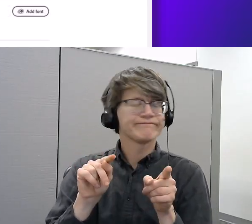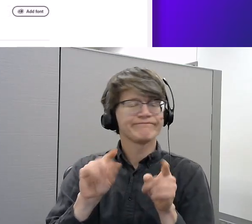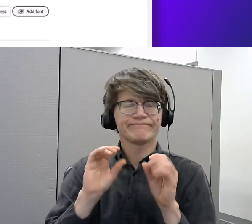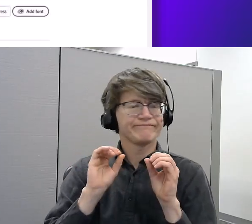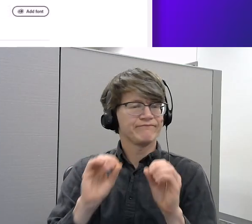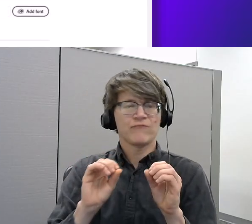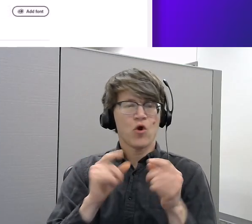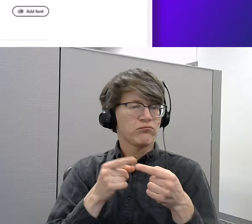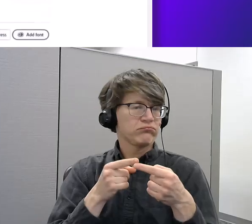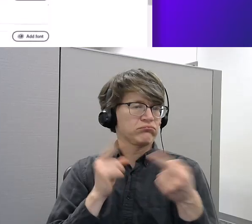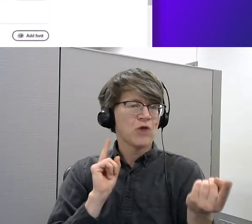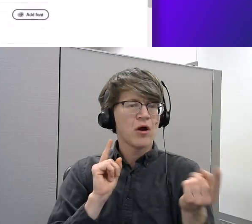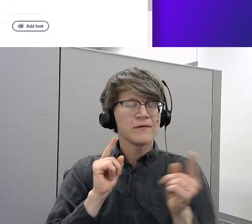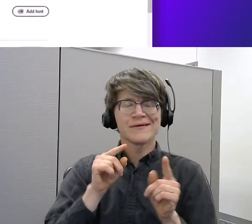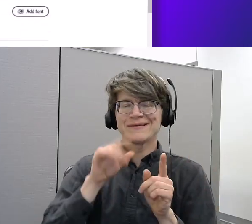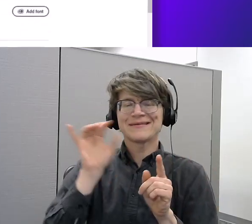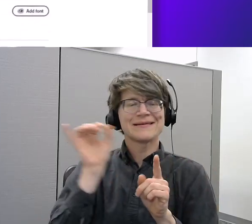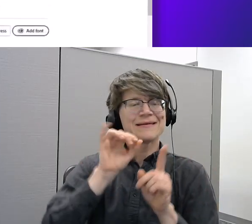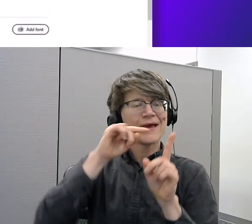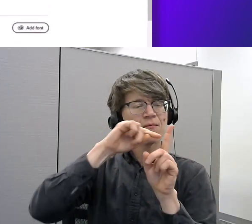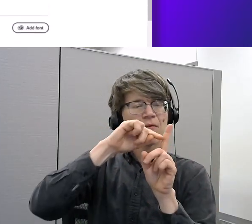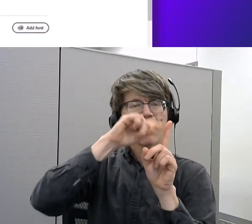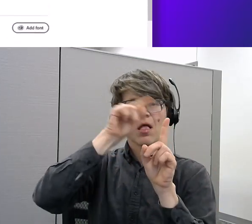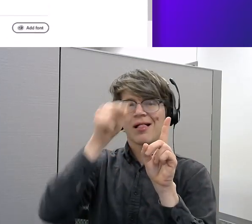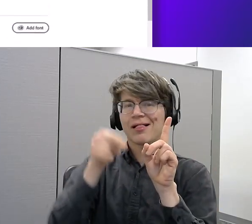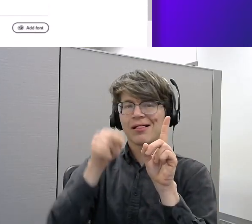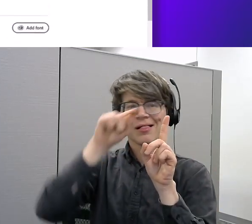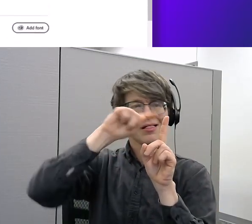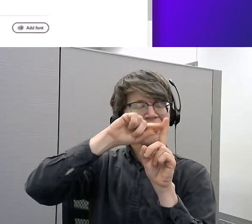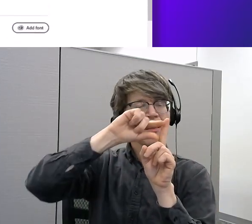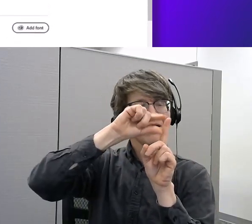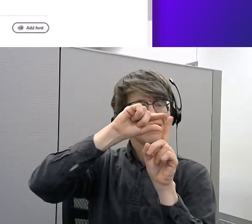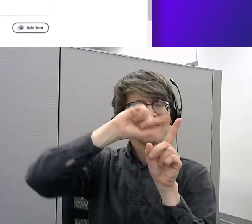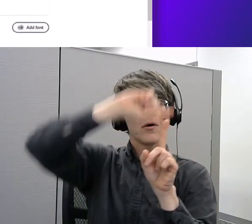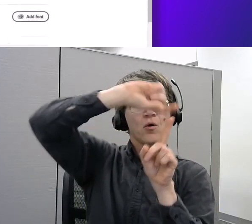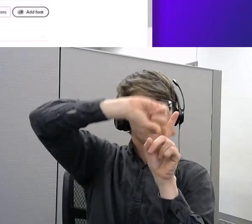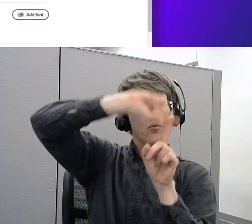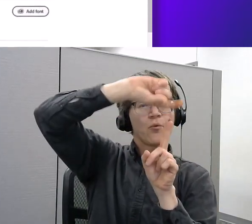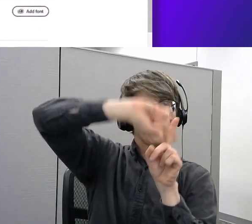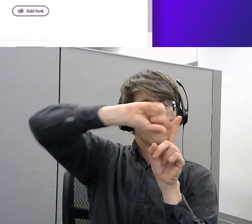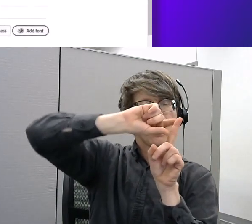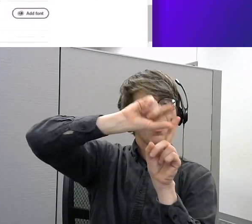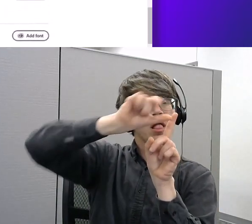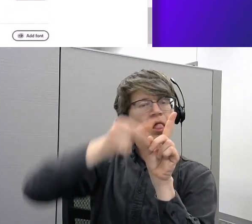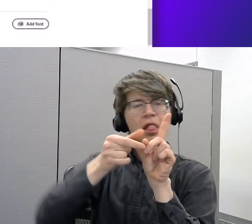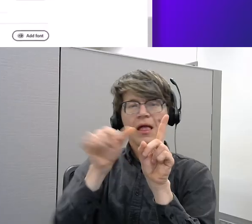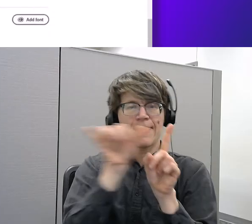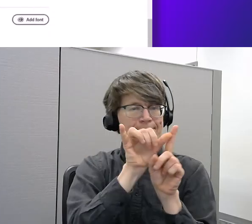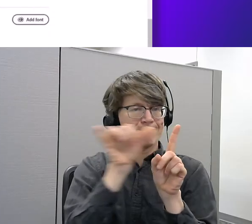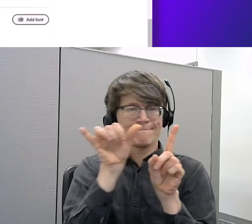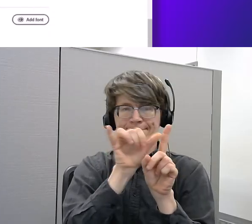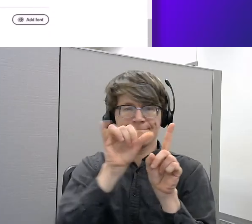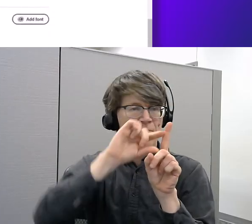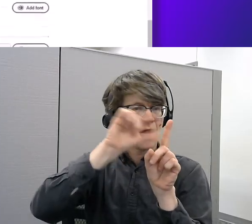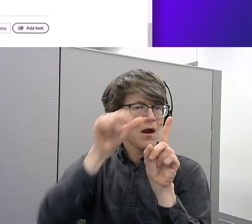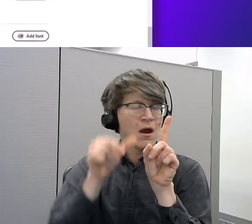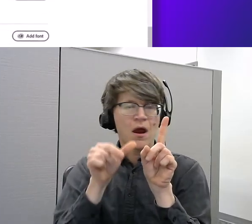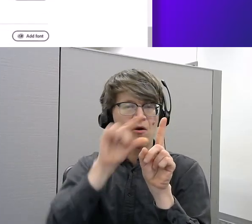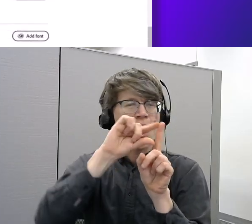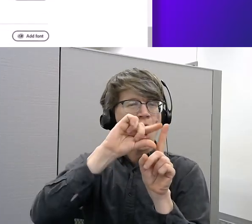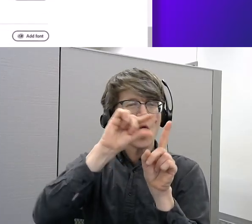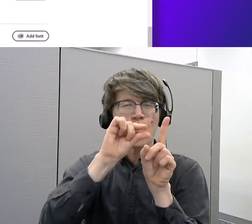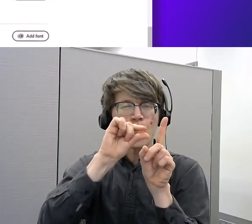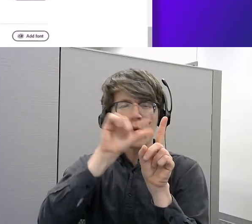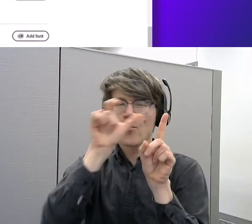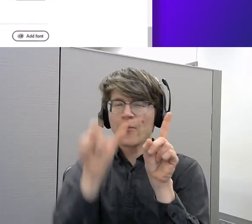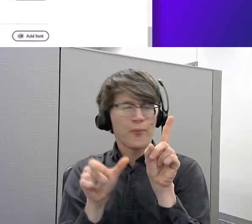that contrast that's happening. And so you can kind of see how this might shift as you're looking at the different weights within the typeface. And so this is something you